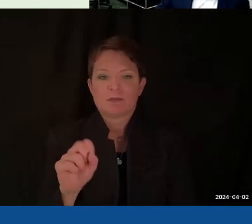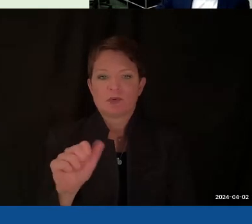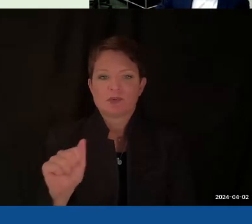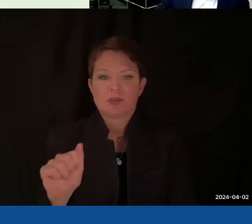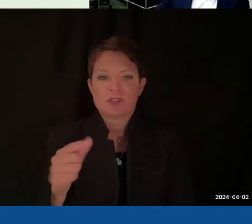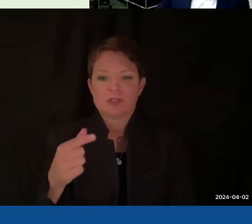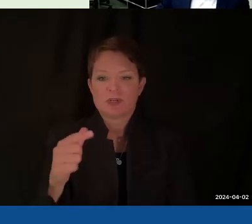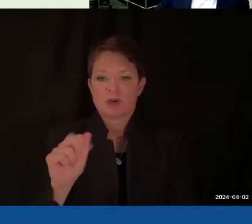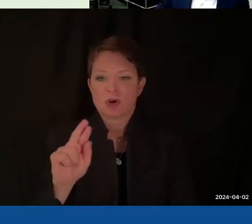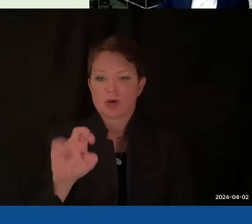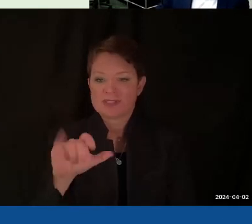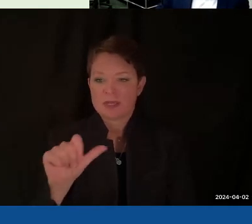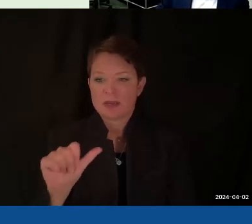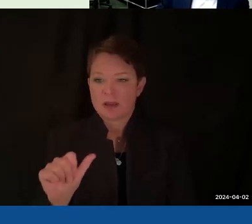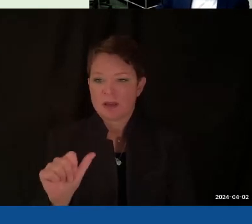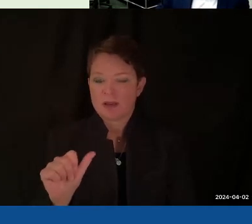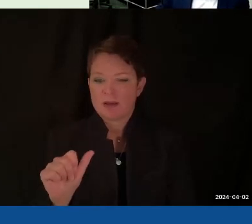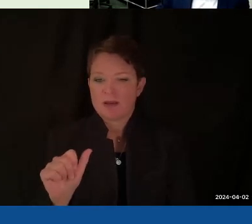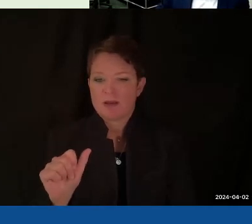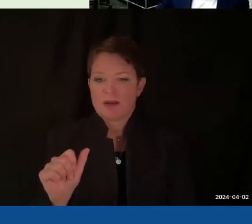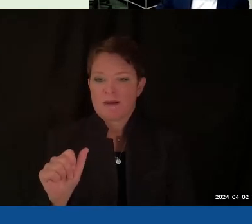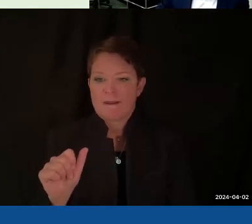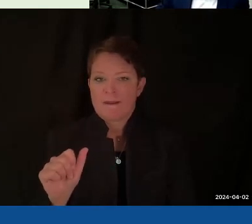We'll move to Teresa Garcia.